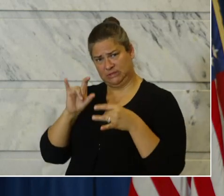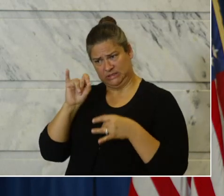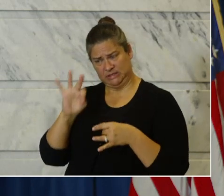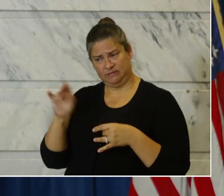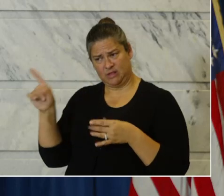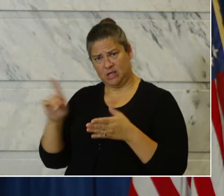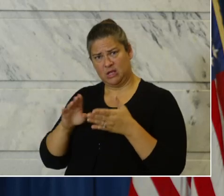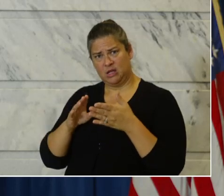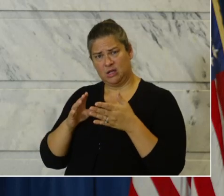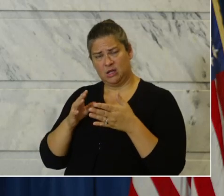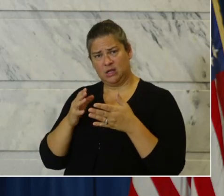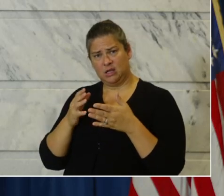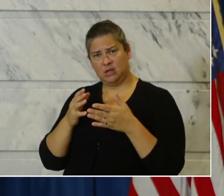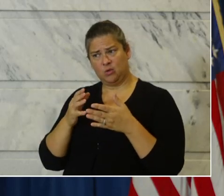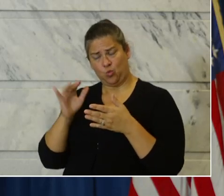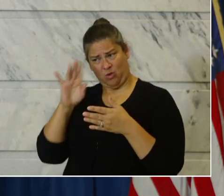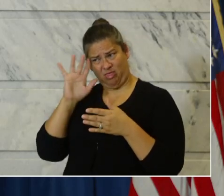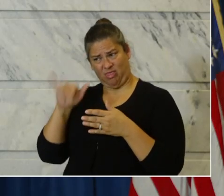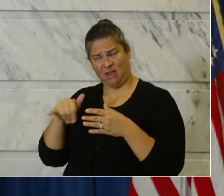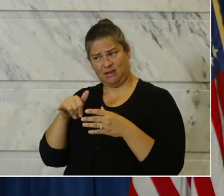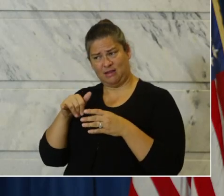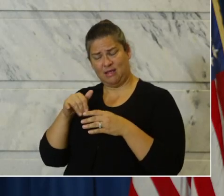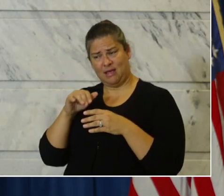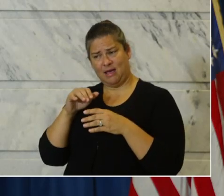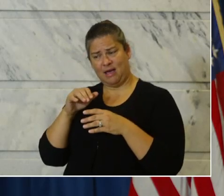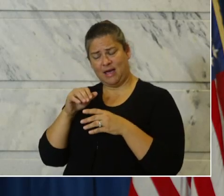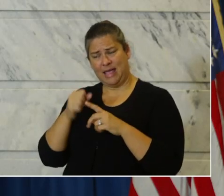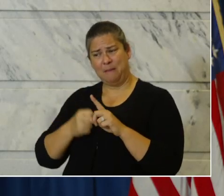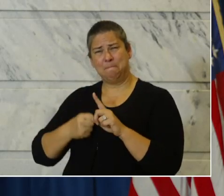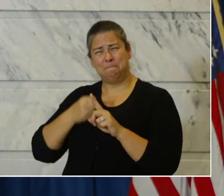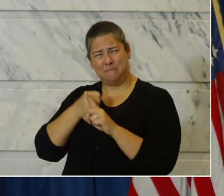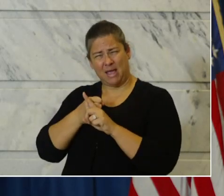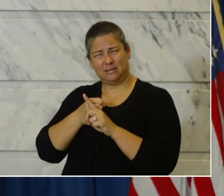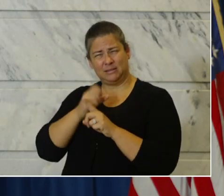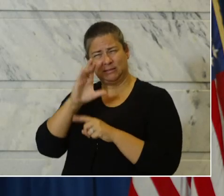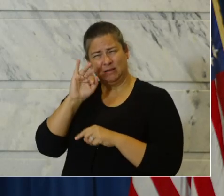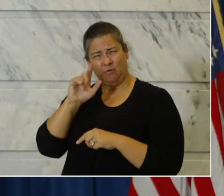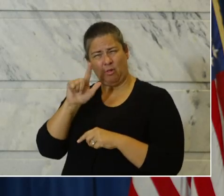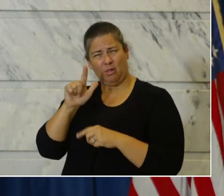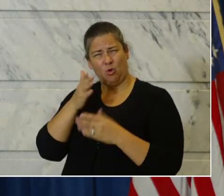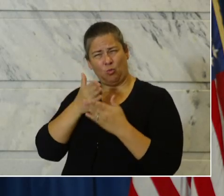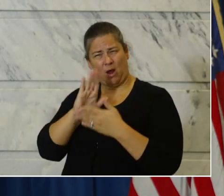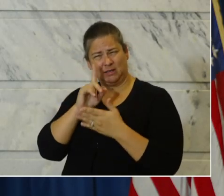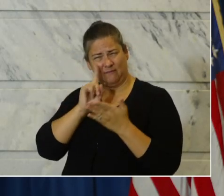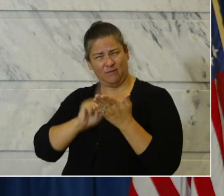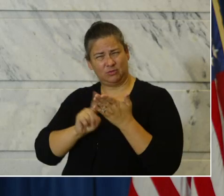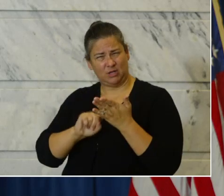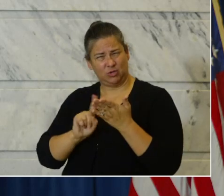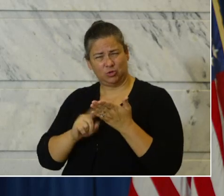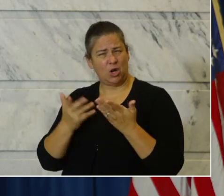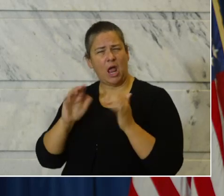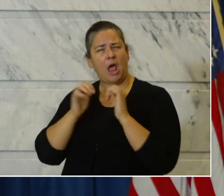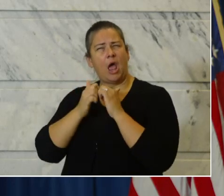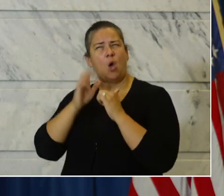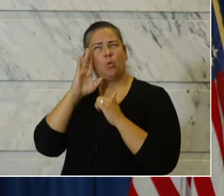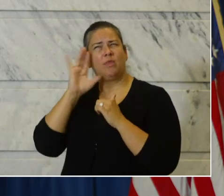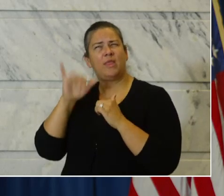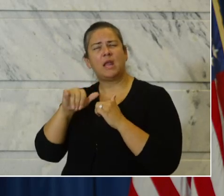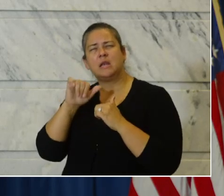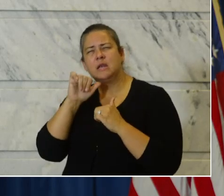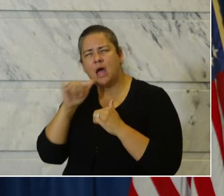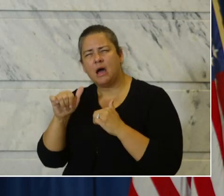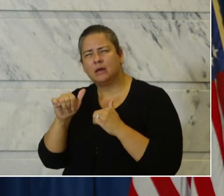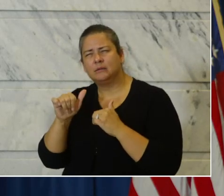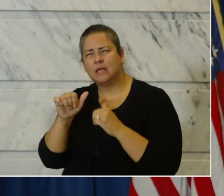federal civil rights investigation. How is that possible to not impact that investigation by making some of those details public?